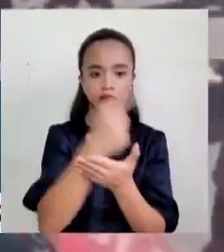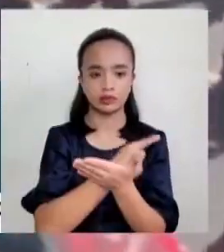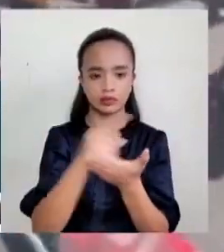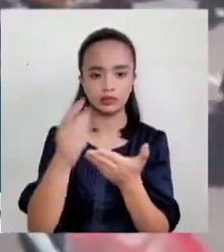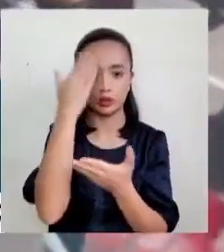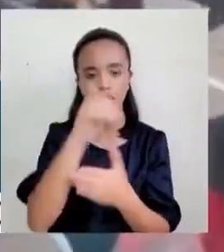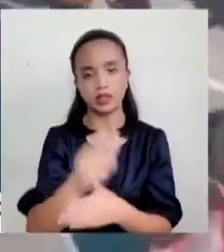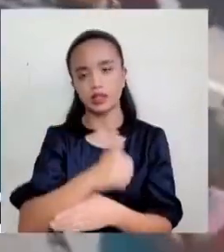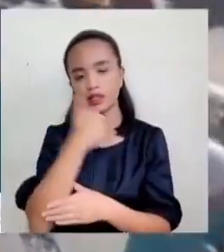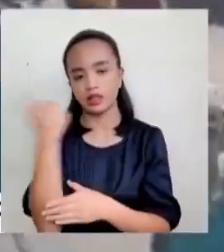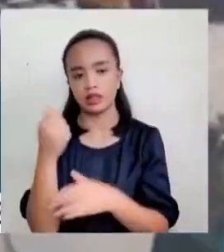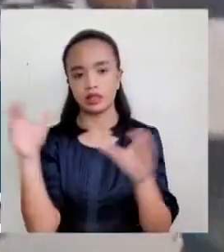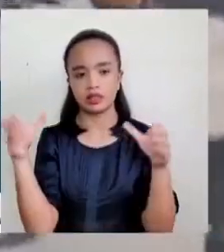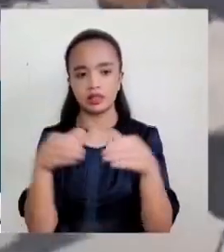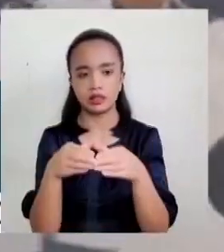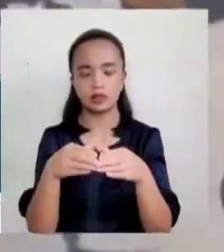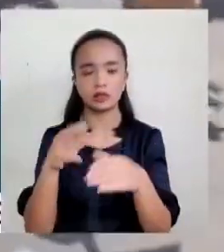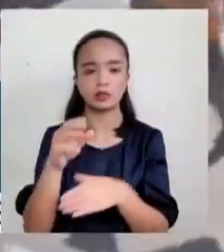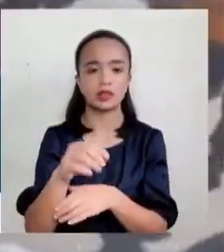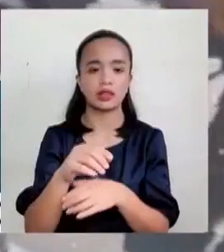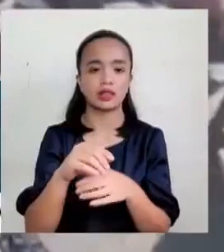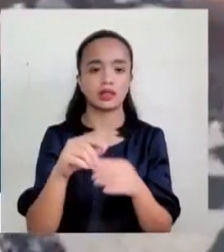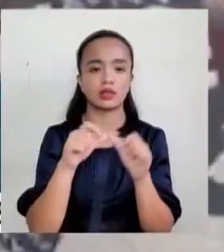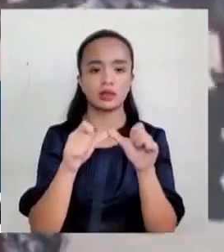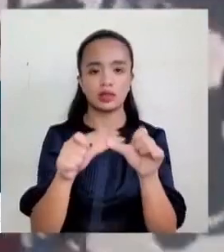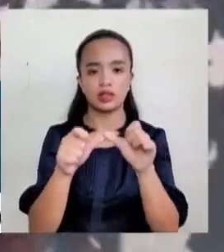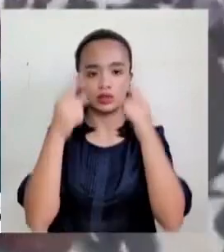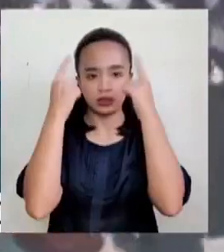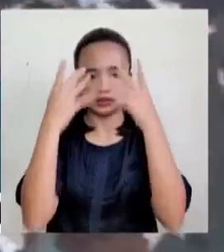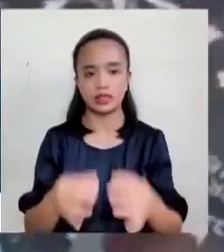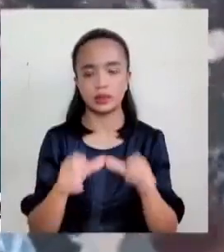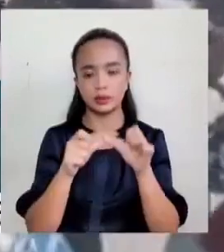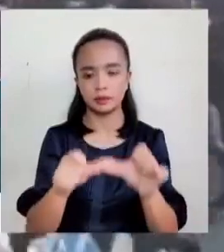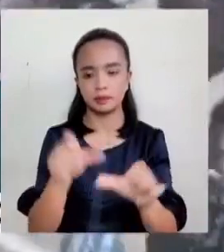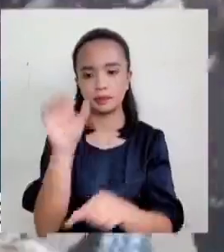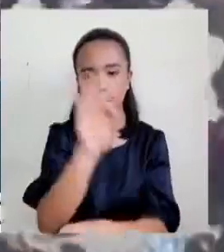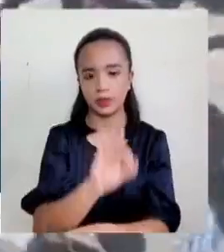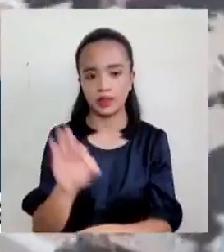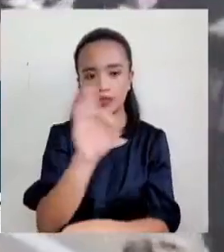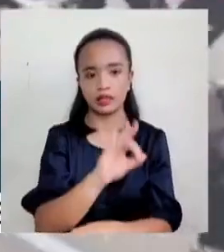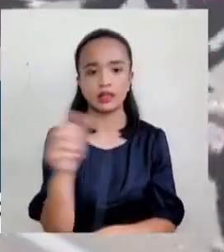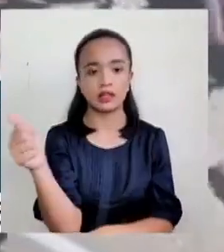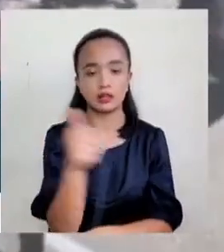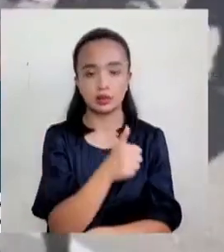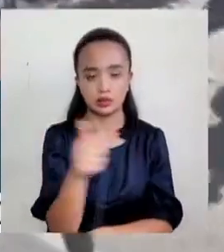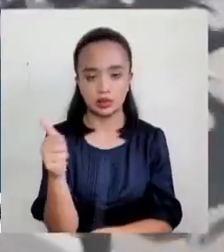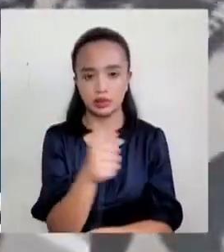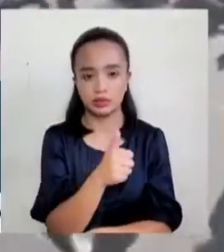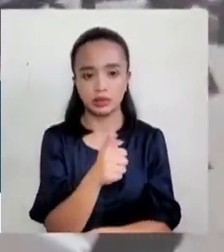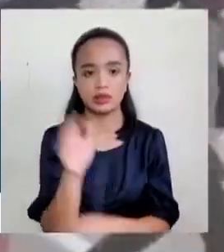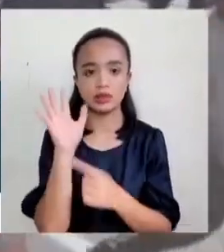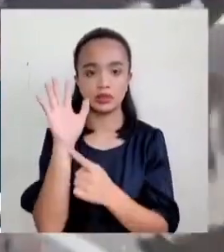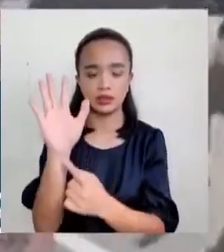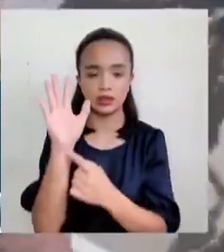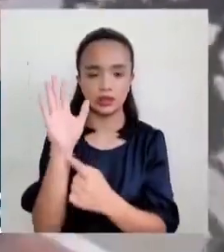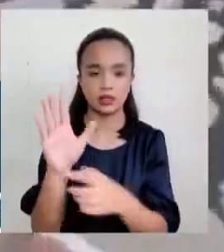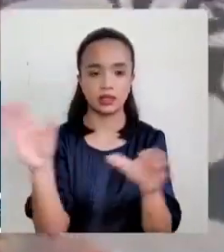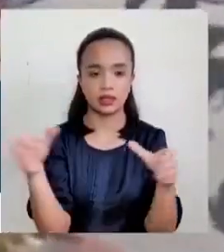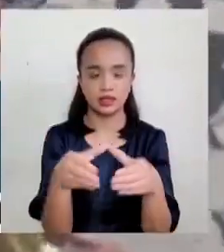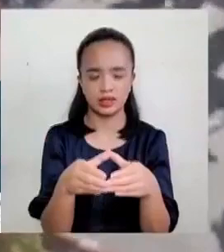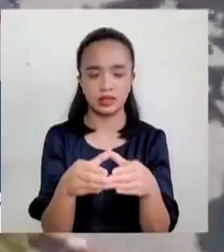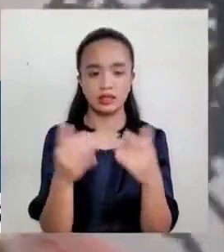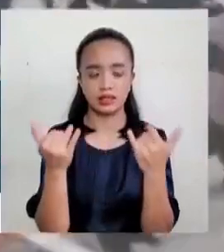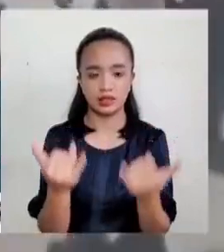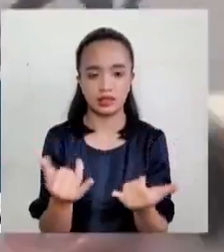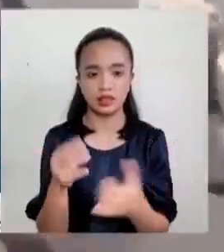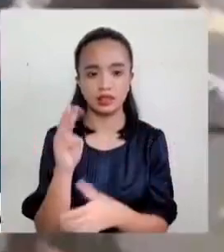group decided to continue the protests until Friday. The transport strikes of two groups, Piston and Manibela, coincided today,